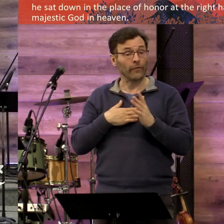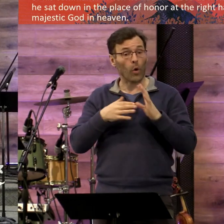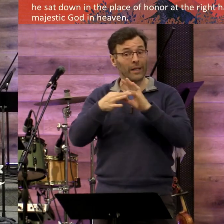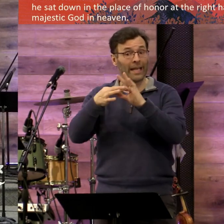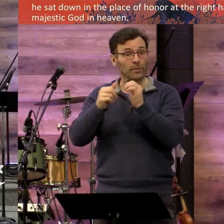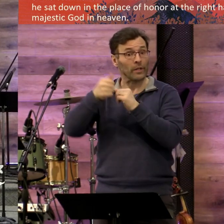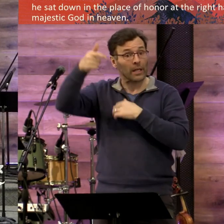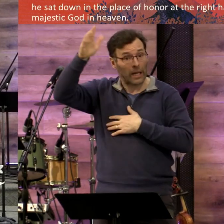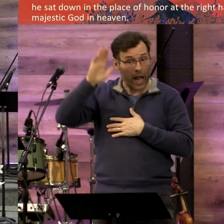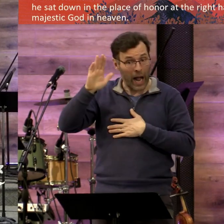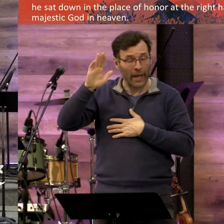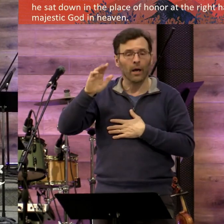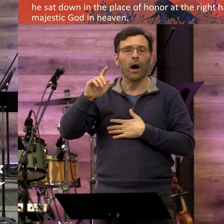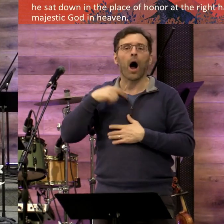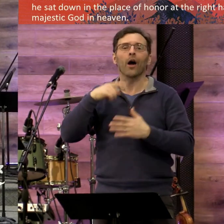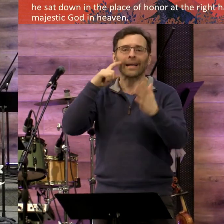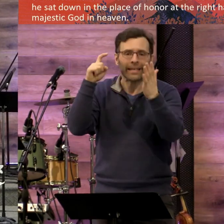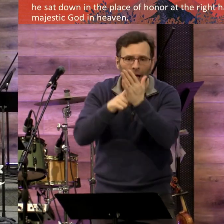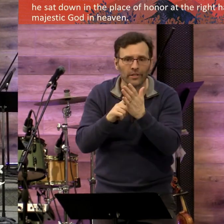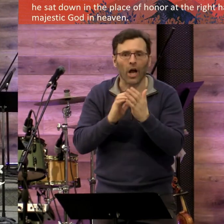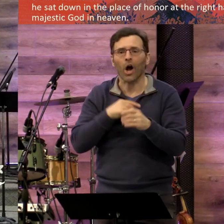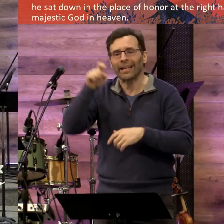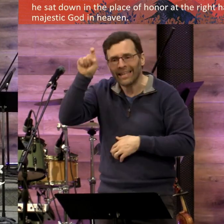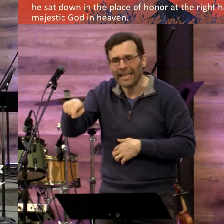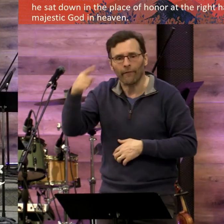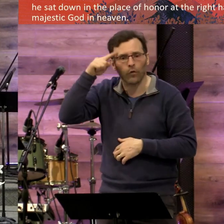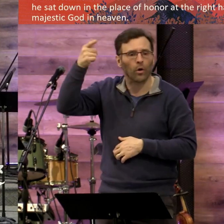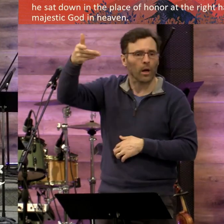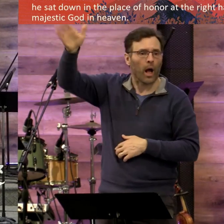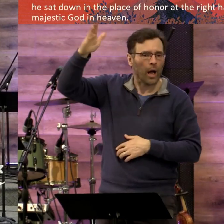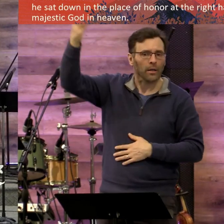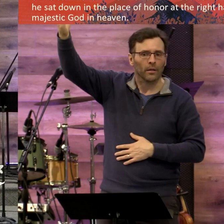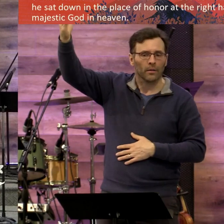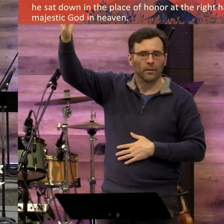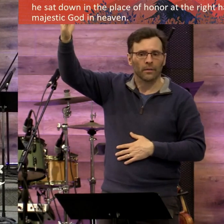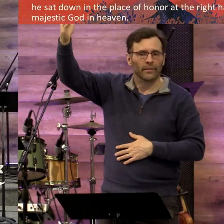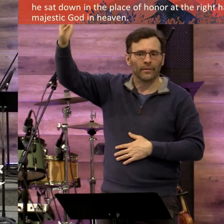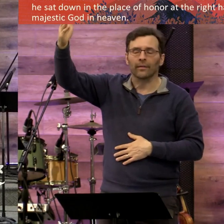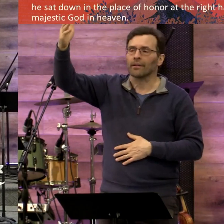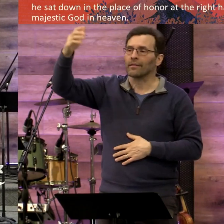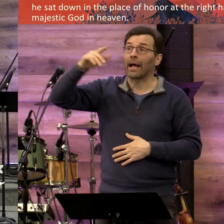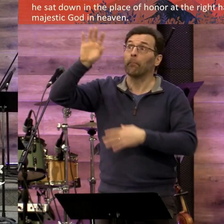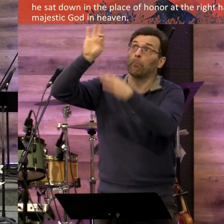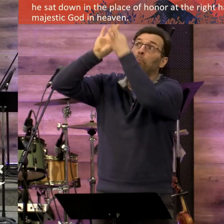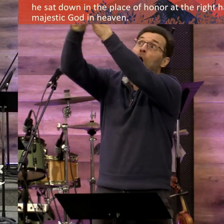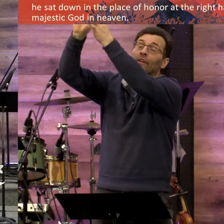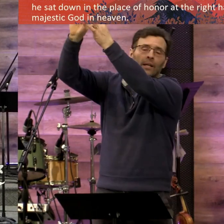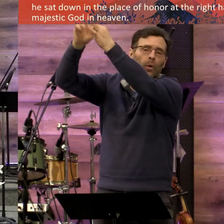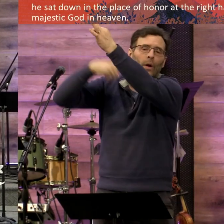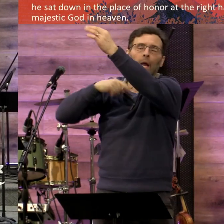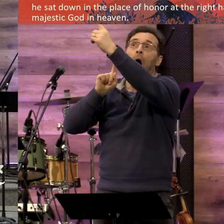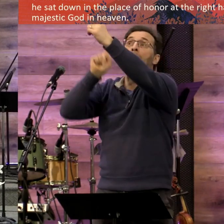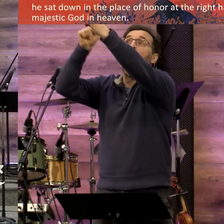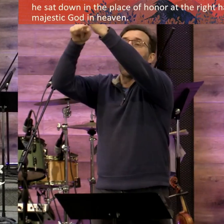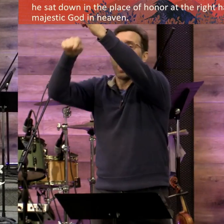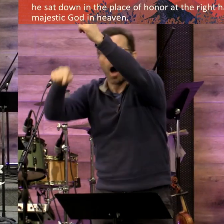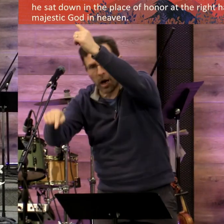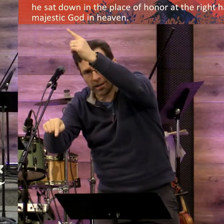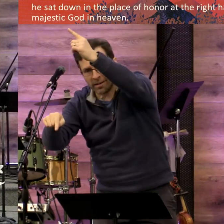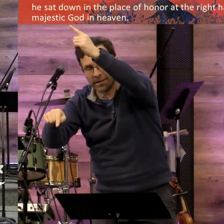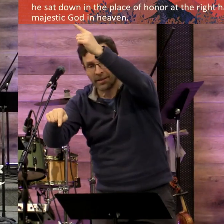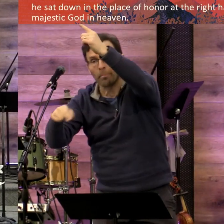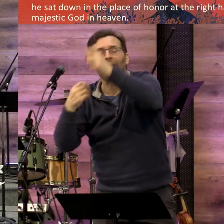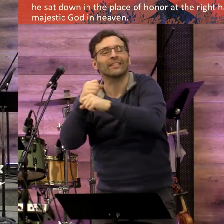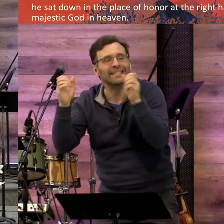relationship with God is our acknowledging our need for him, the fact that we have fallen short of his perfect standard, and that there is a Savior whose name